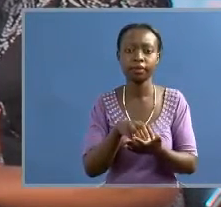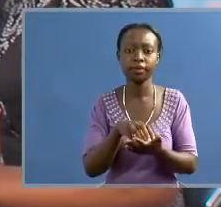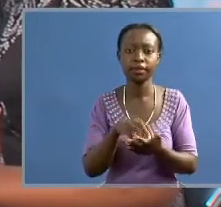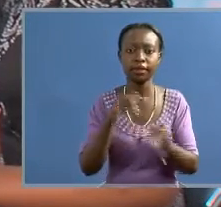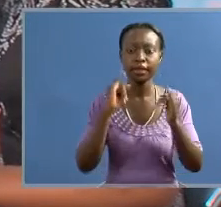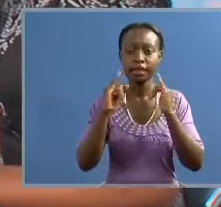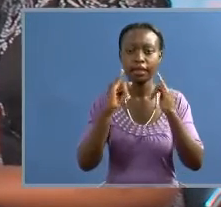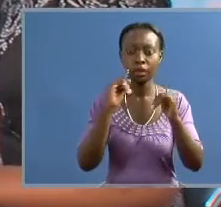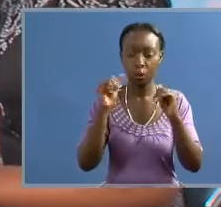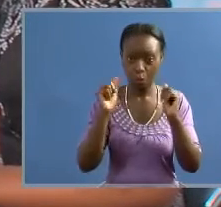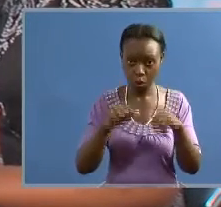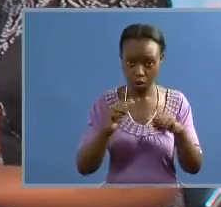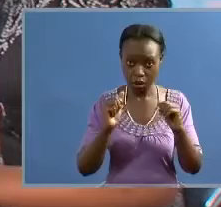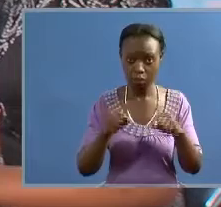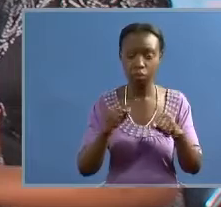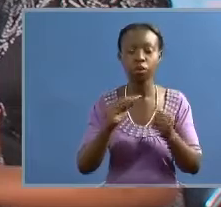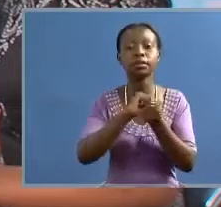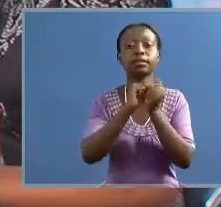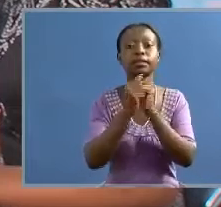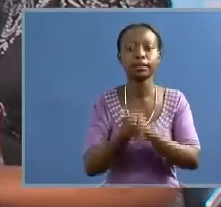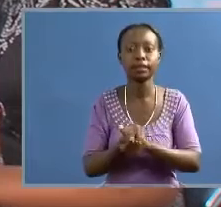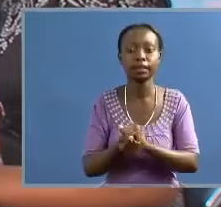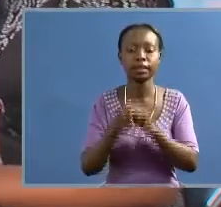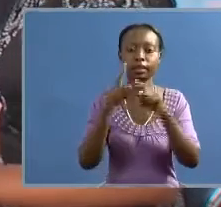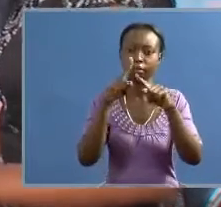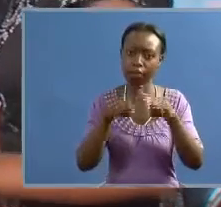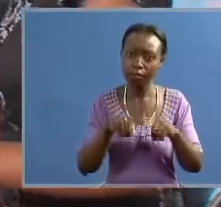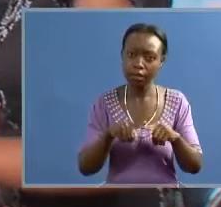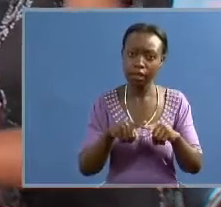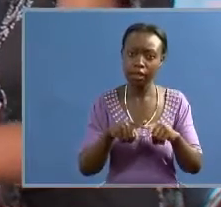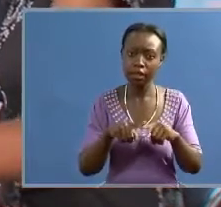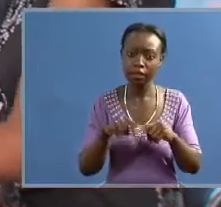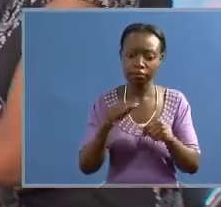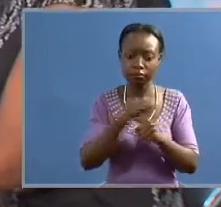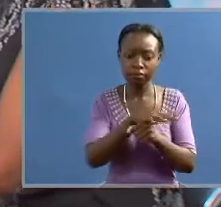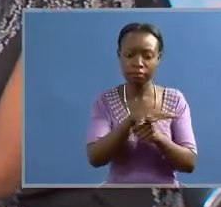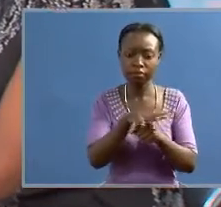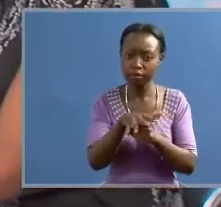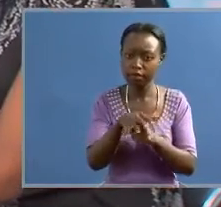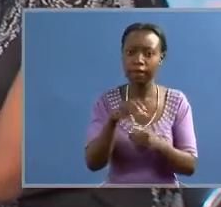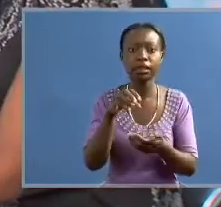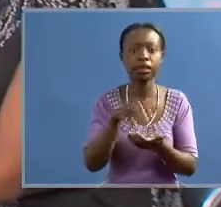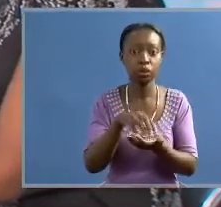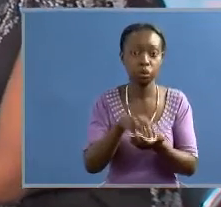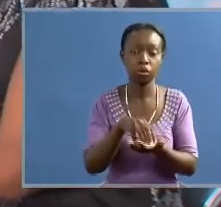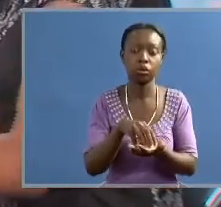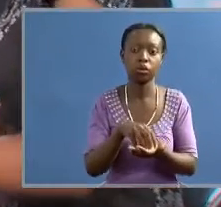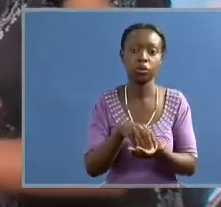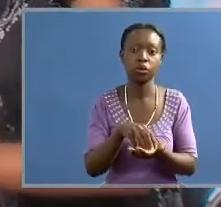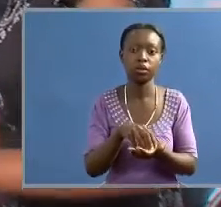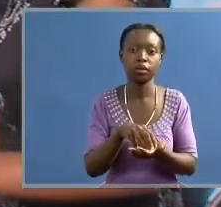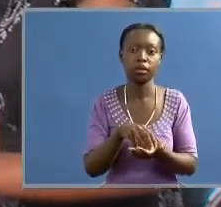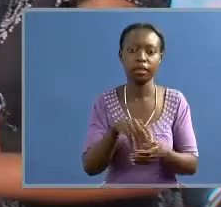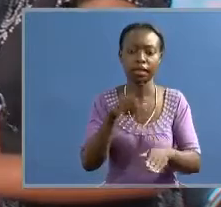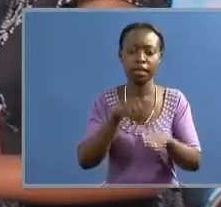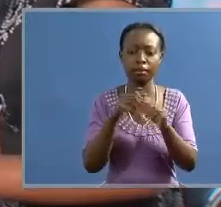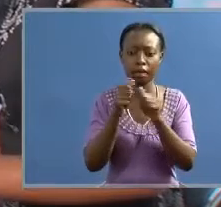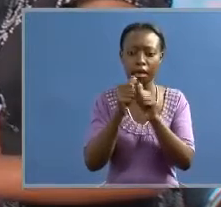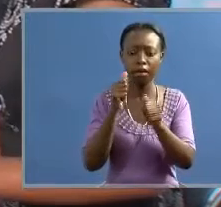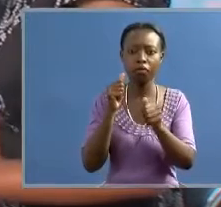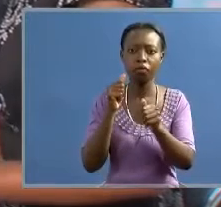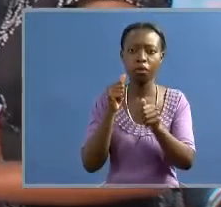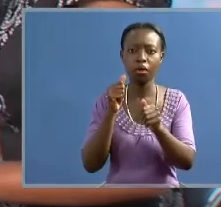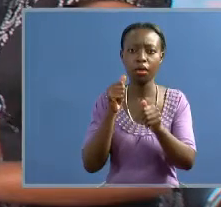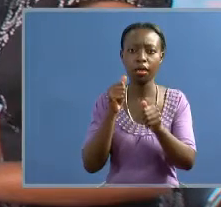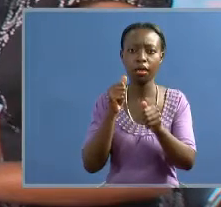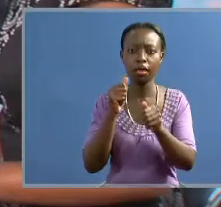may change depending on the existing current situation. So avoiding public gatherings would be one